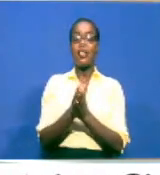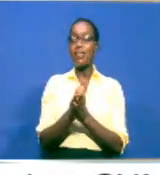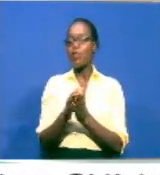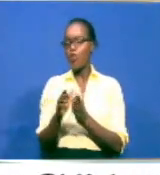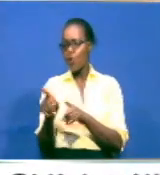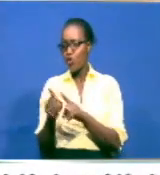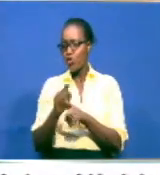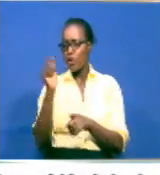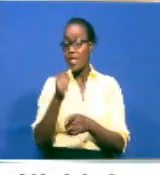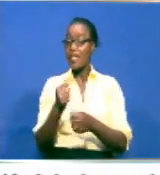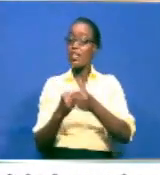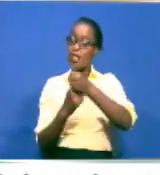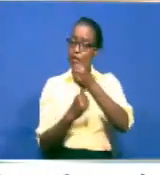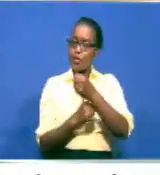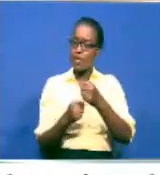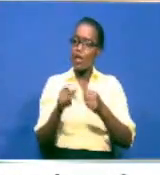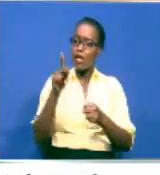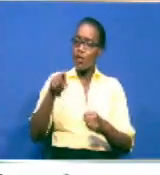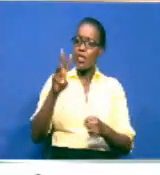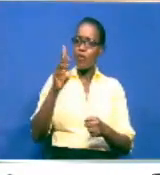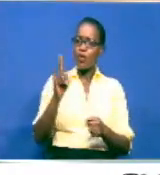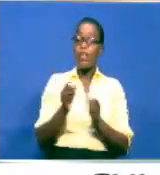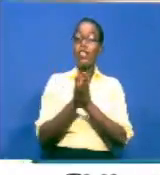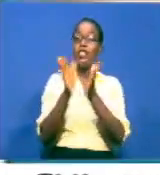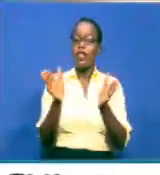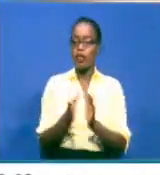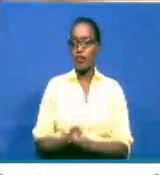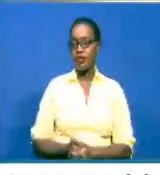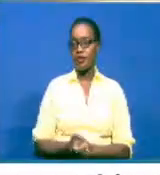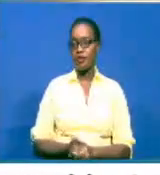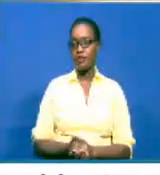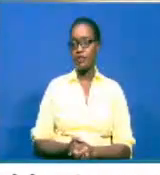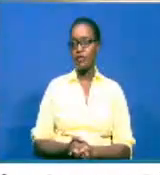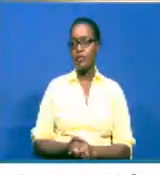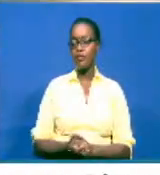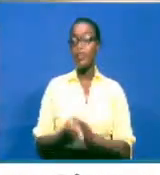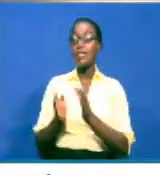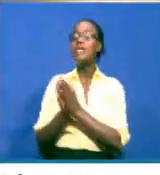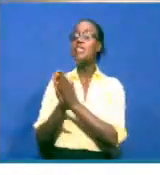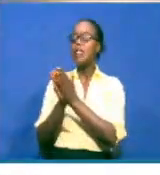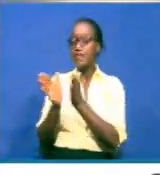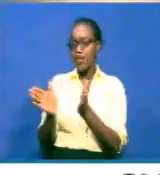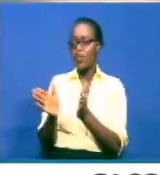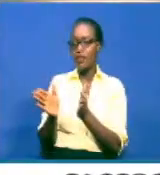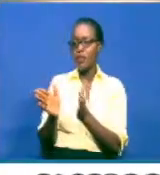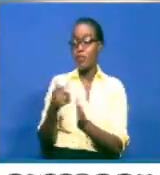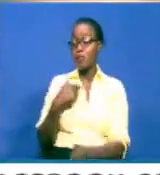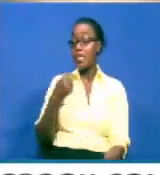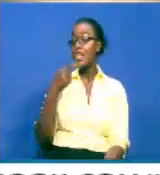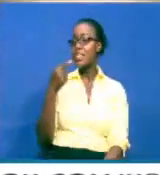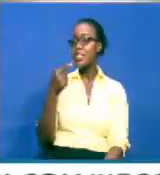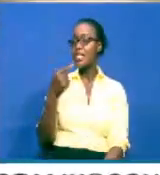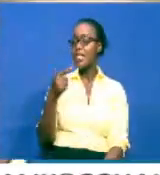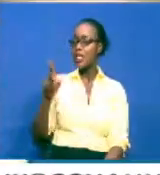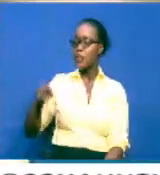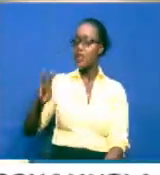supporting these people living with disability? A general overview. Now, just a general overview. Mm-hmm. I want to say that persons